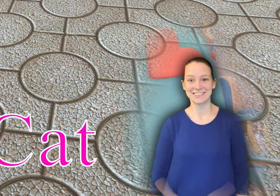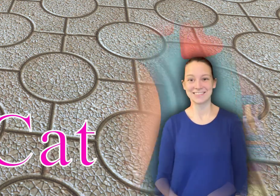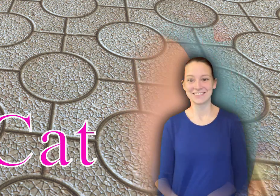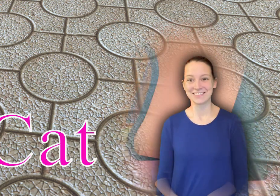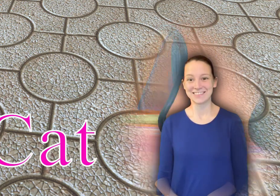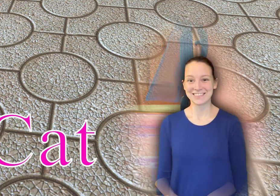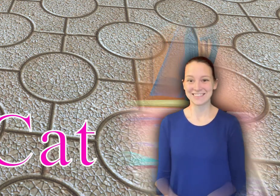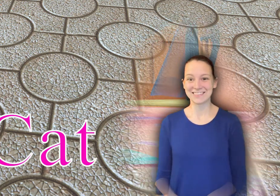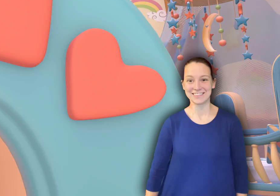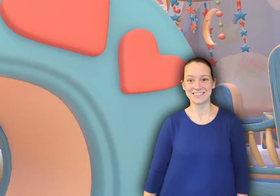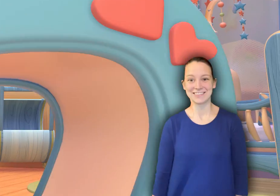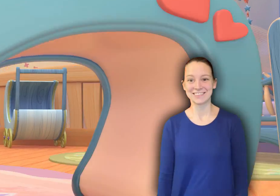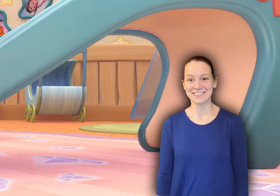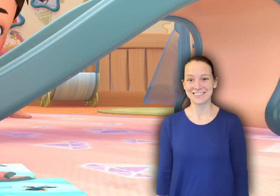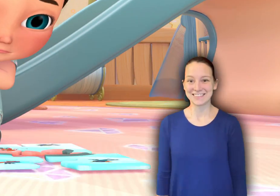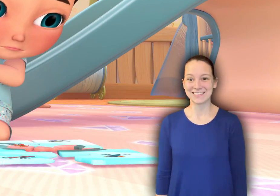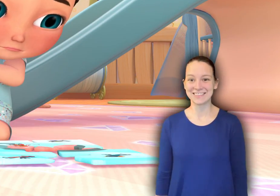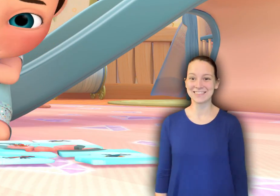kitty